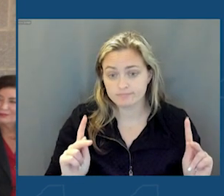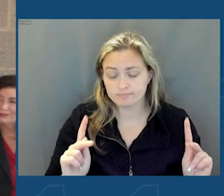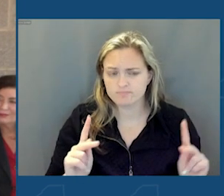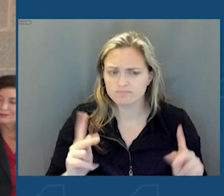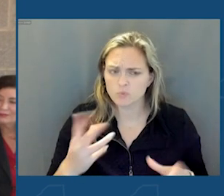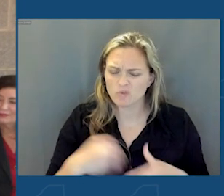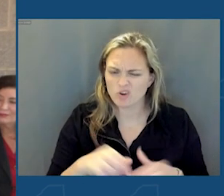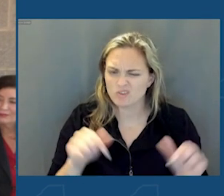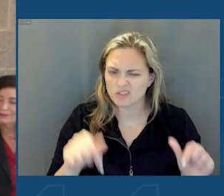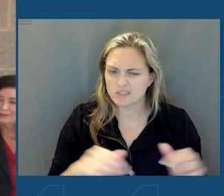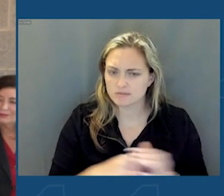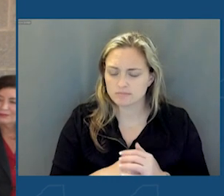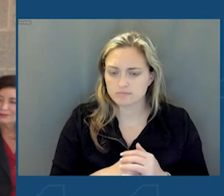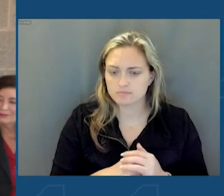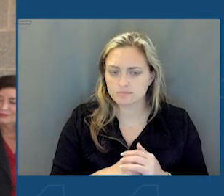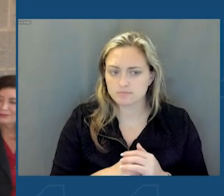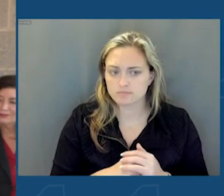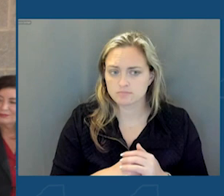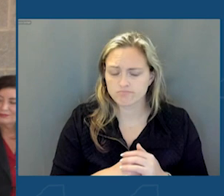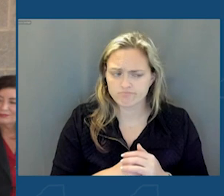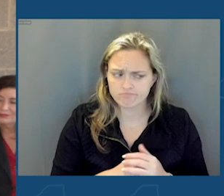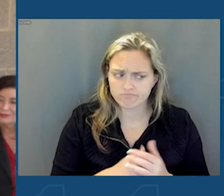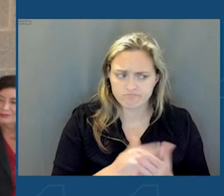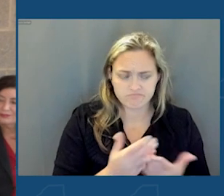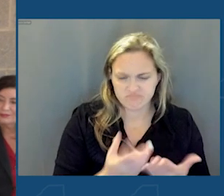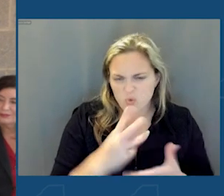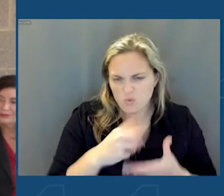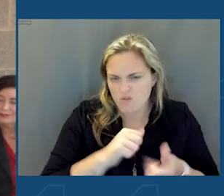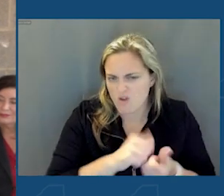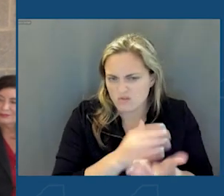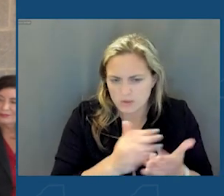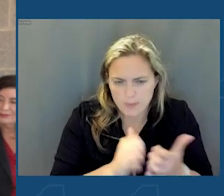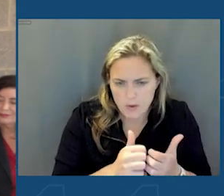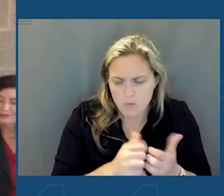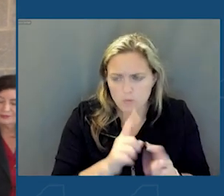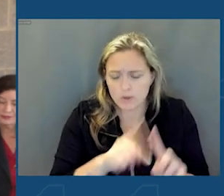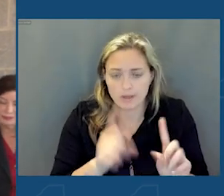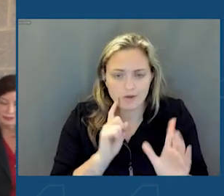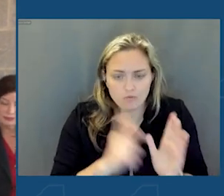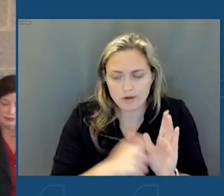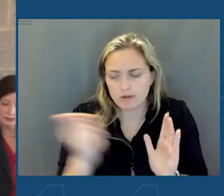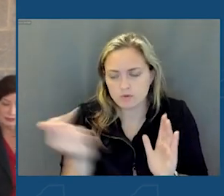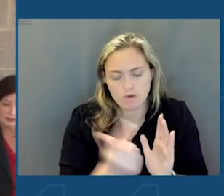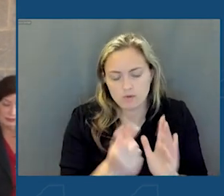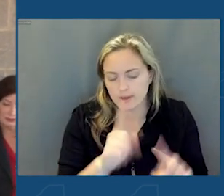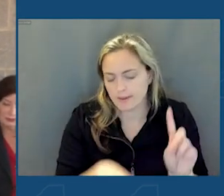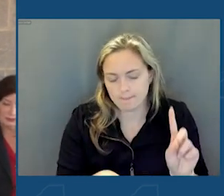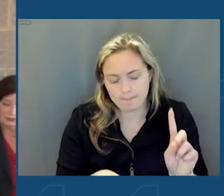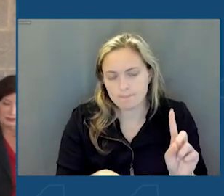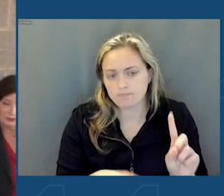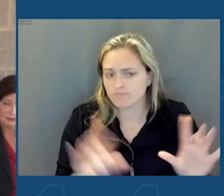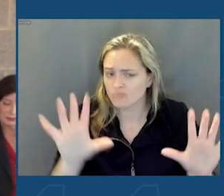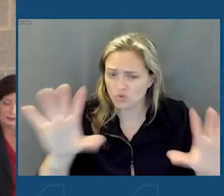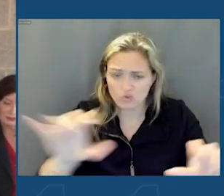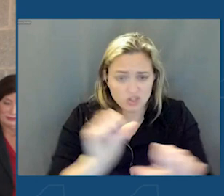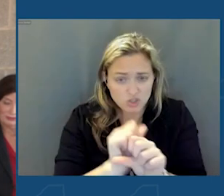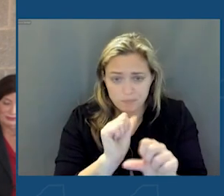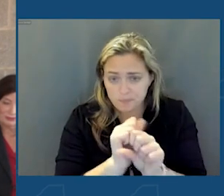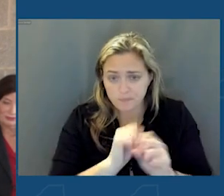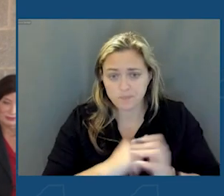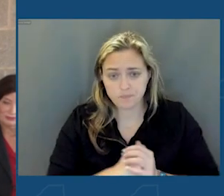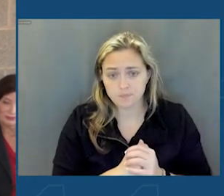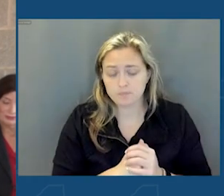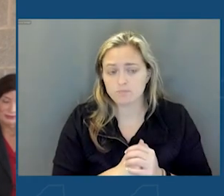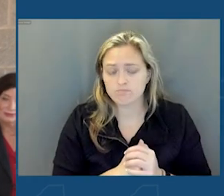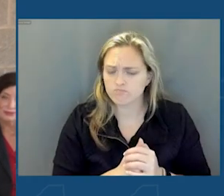this one way or another. And we can't recognize them all. You did a great job in